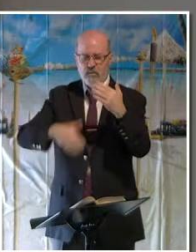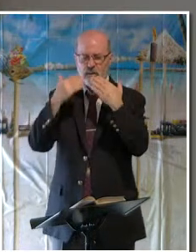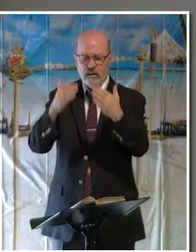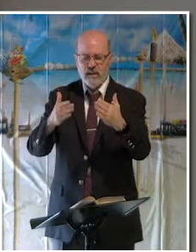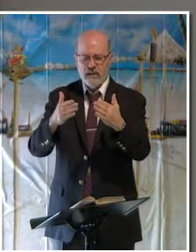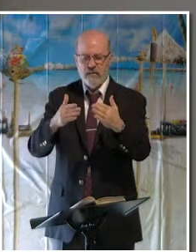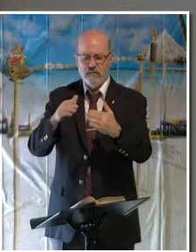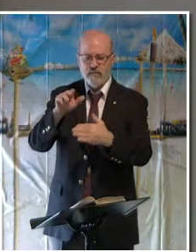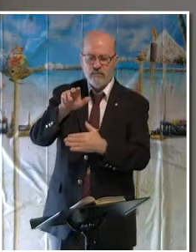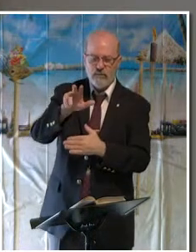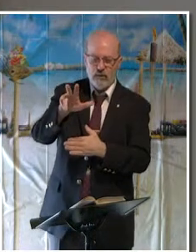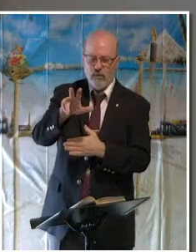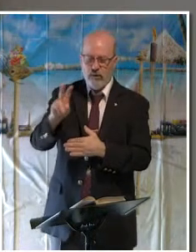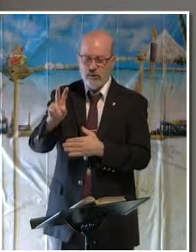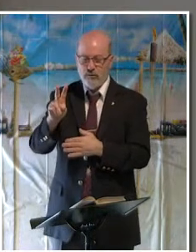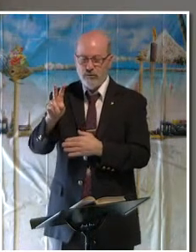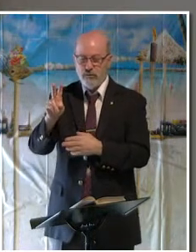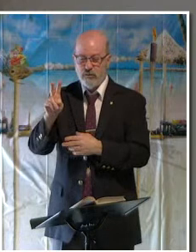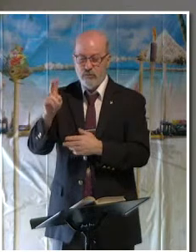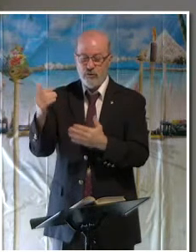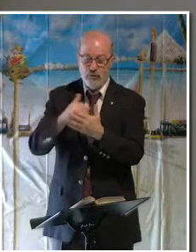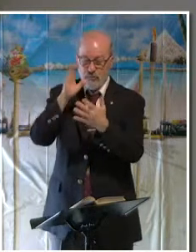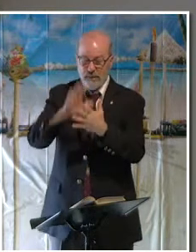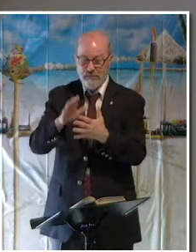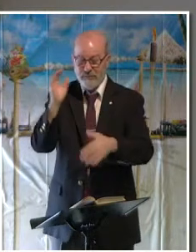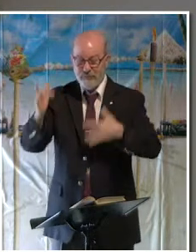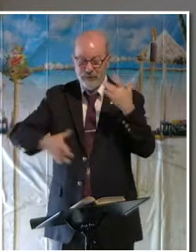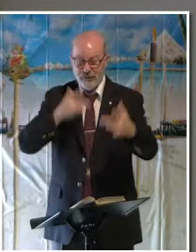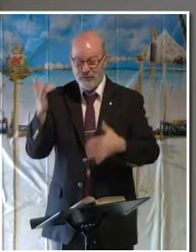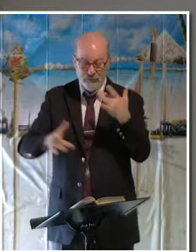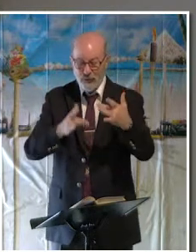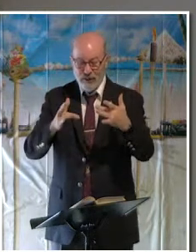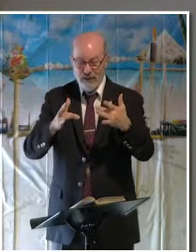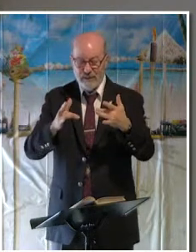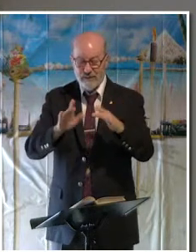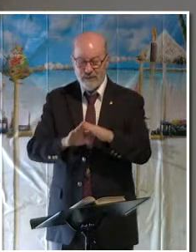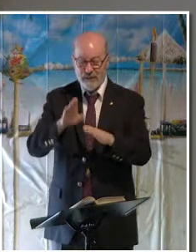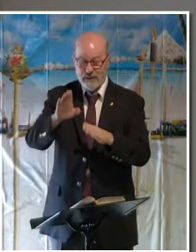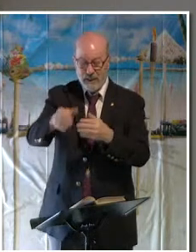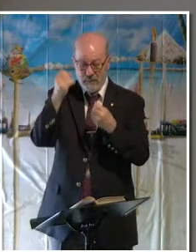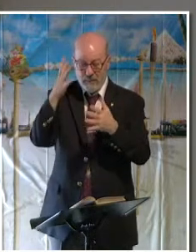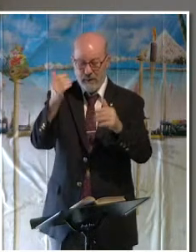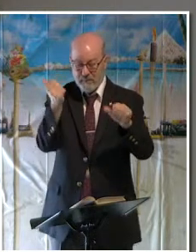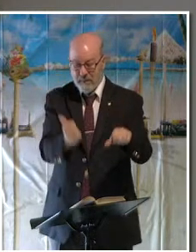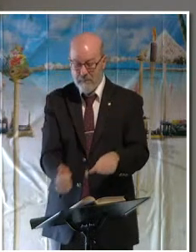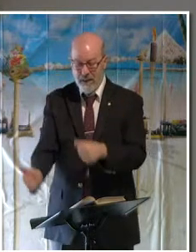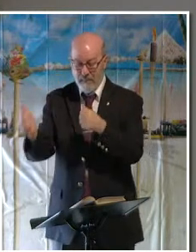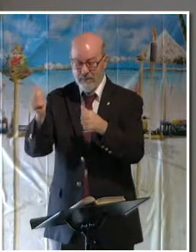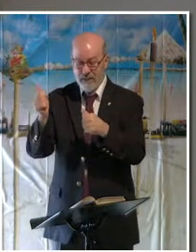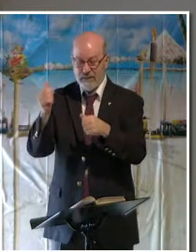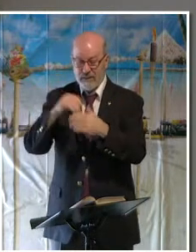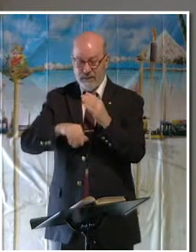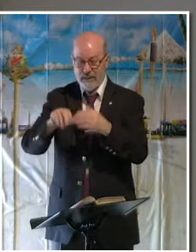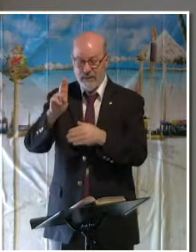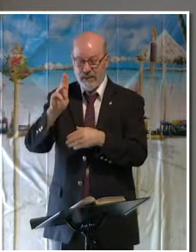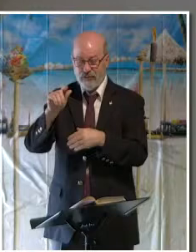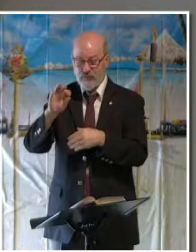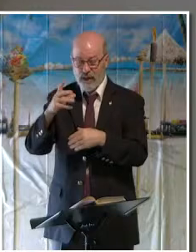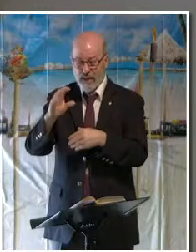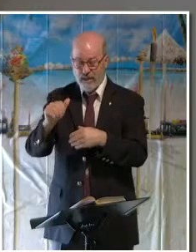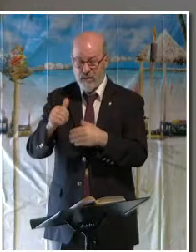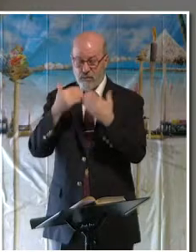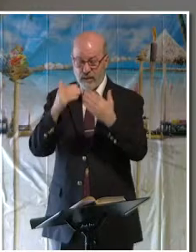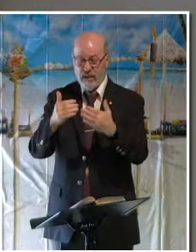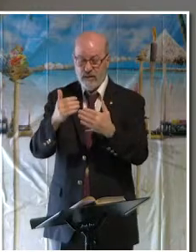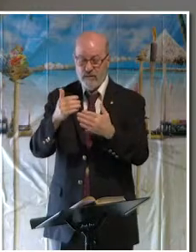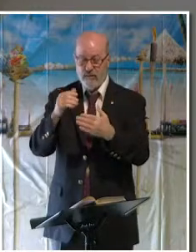you for the 32 converts that we can rejoice in this morning, have taken the step of obedience and been baptized. Lord, we thank you for Keith Stensis